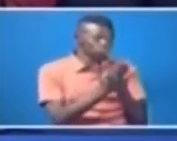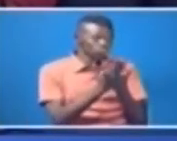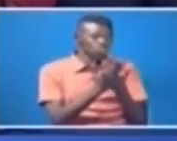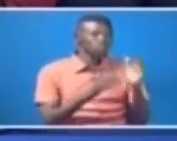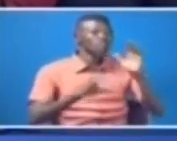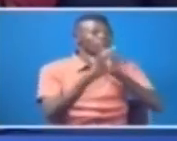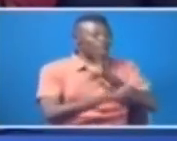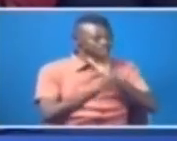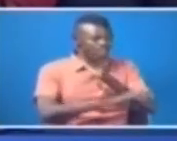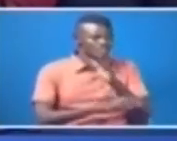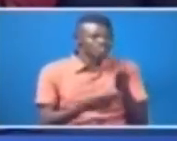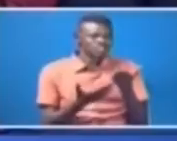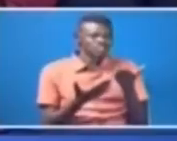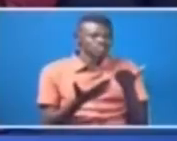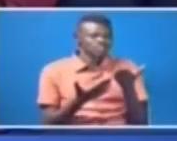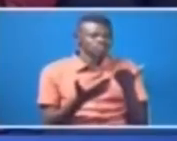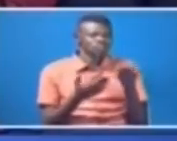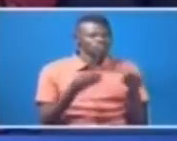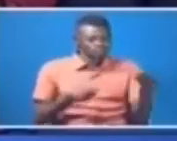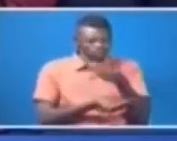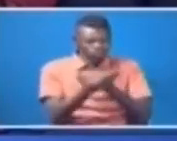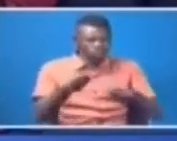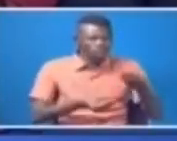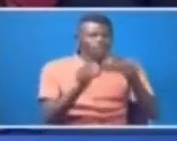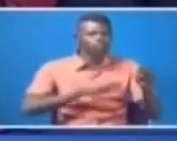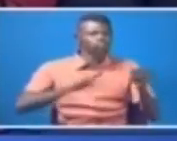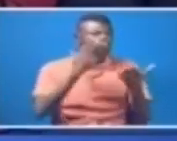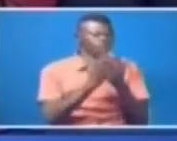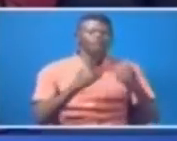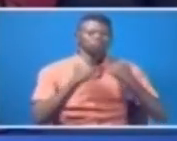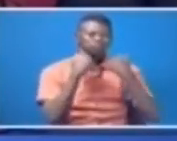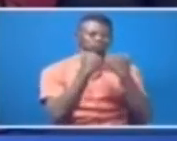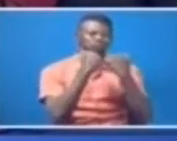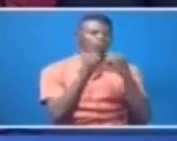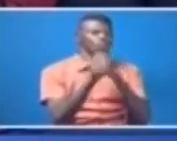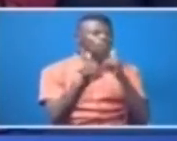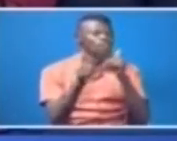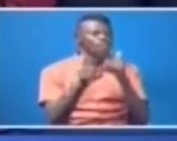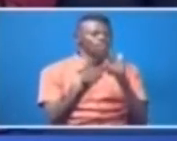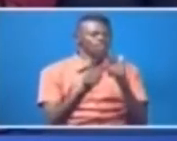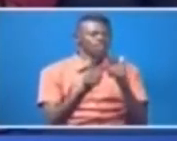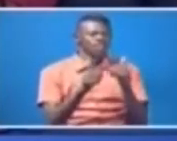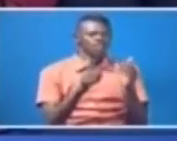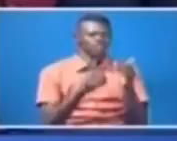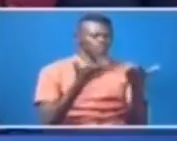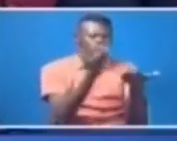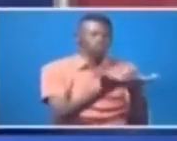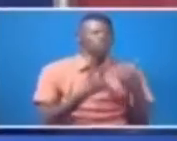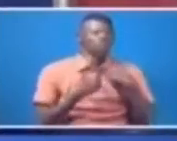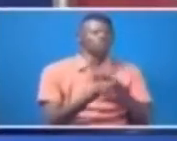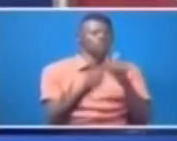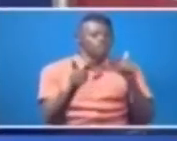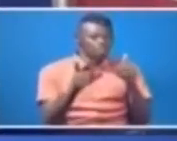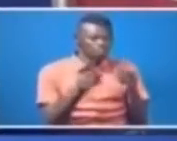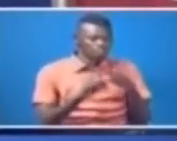the country's macroeconomic environment is stable by all measures, and these are not measures that